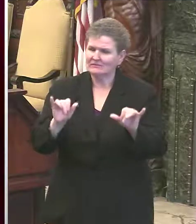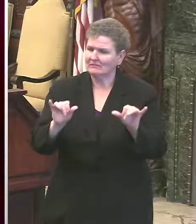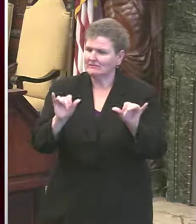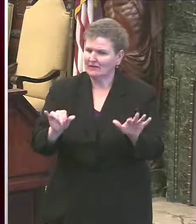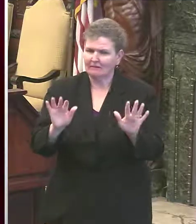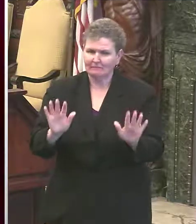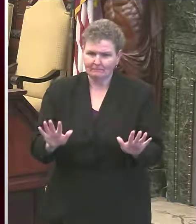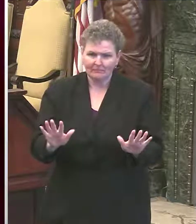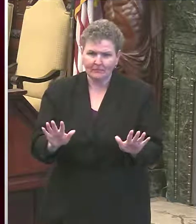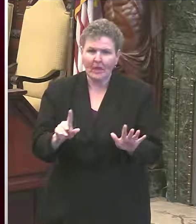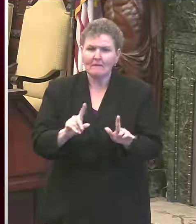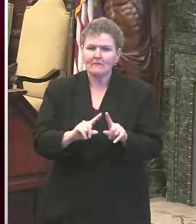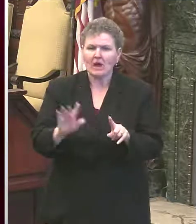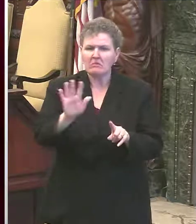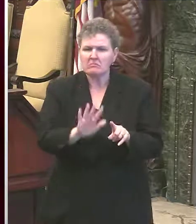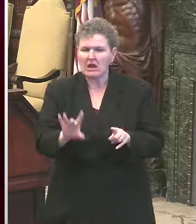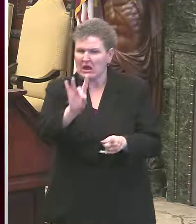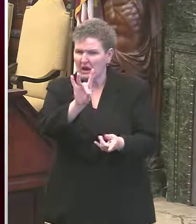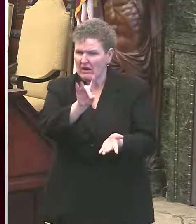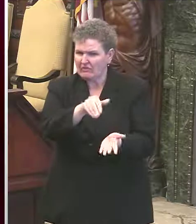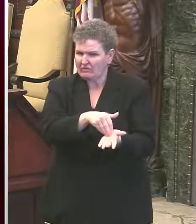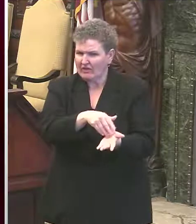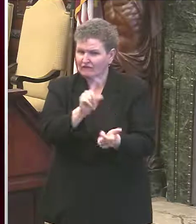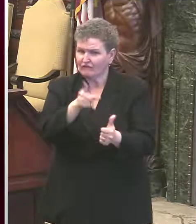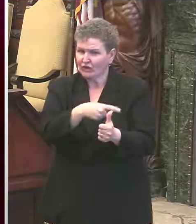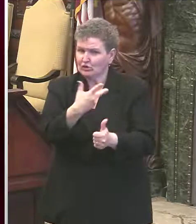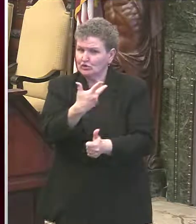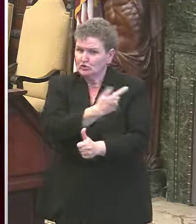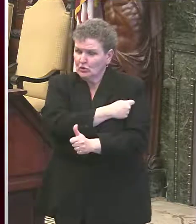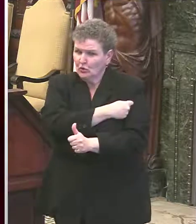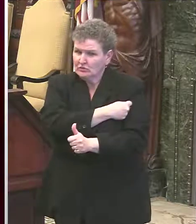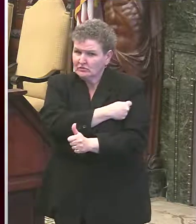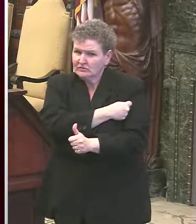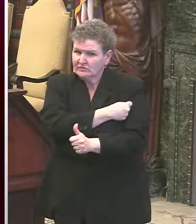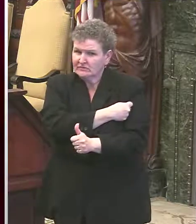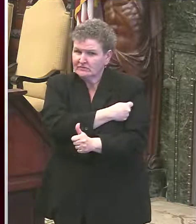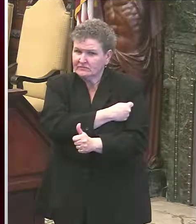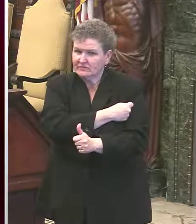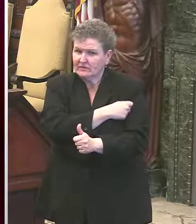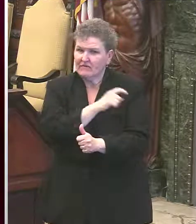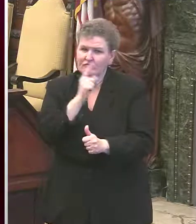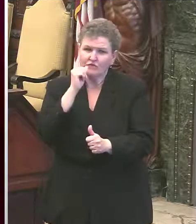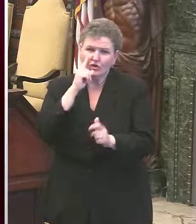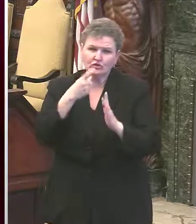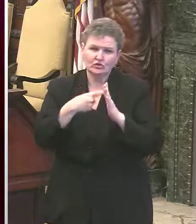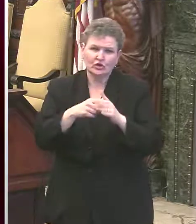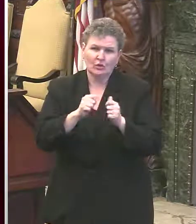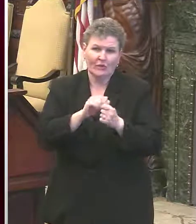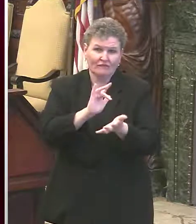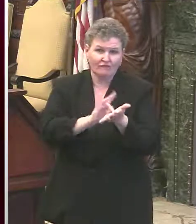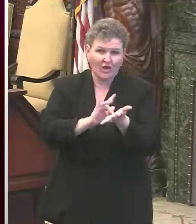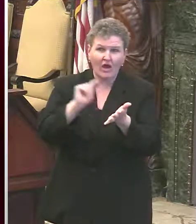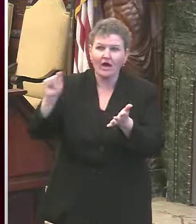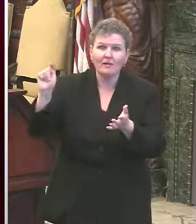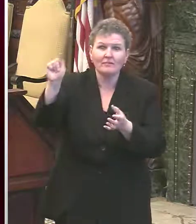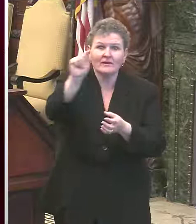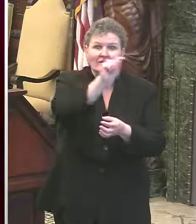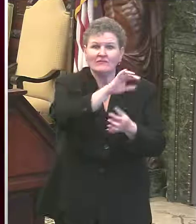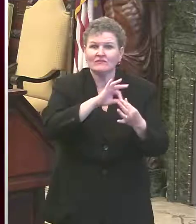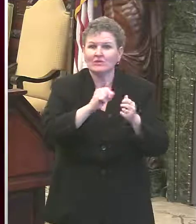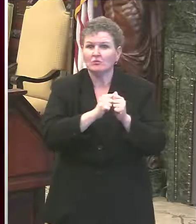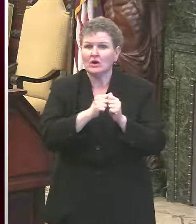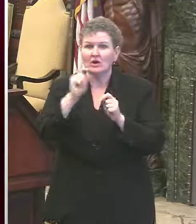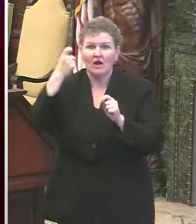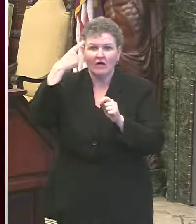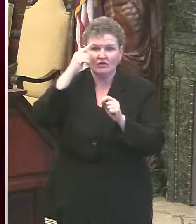were about 8,000 first doses of the vaccines to pharmacy chains delivered directly from the federal government,